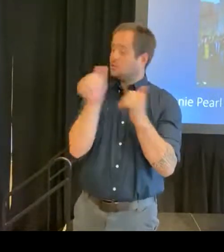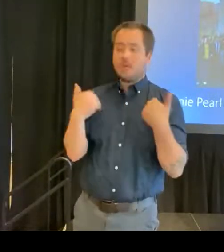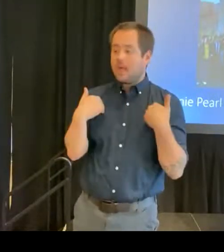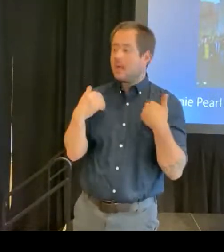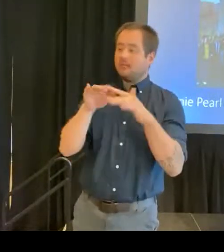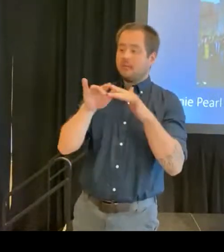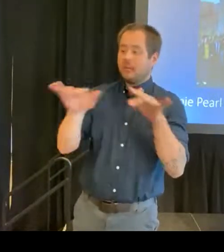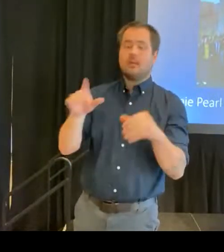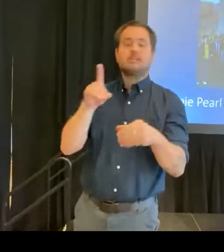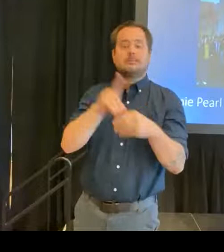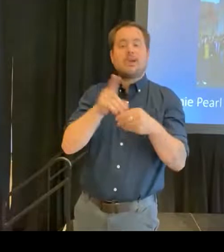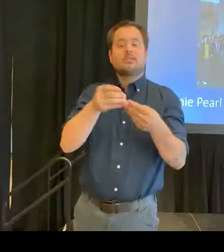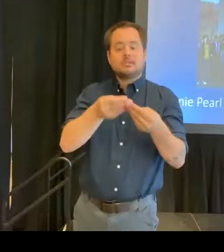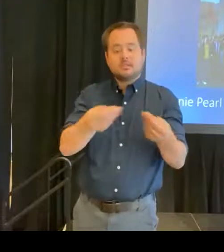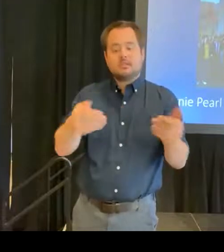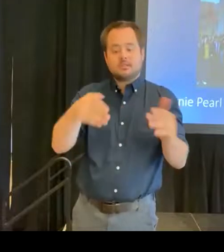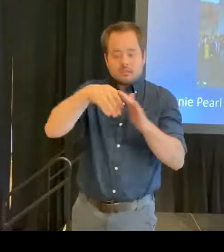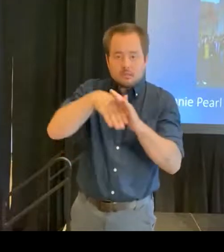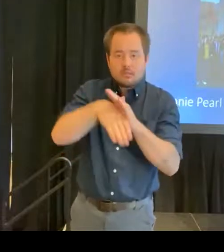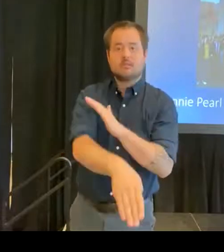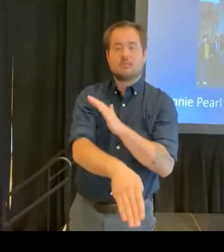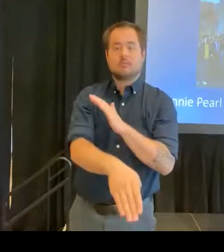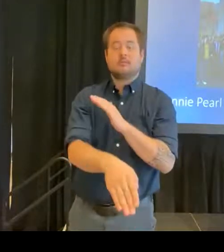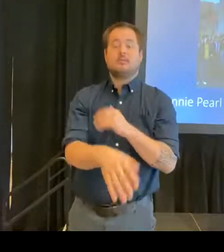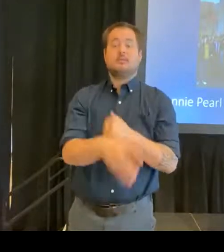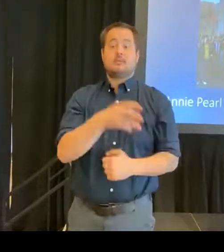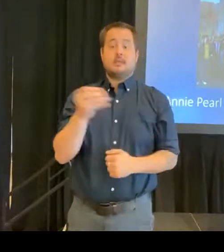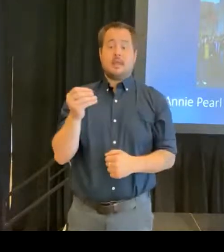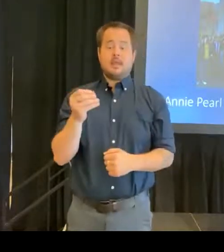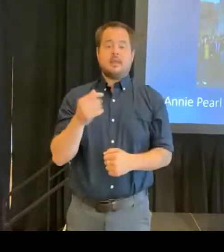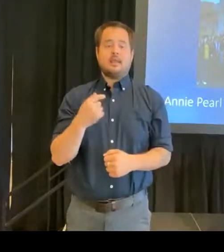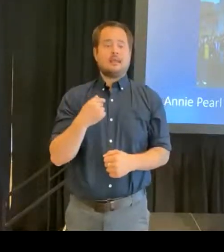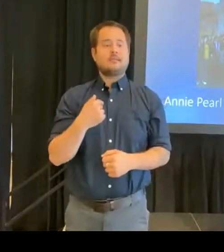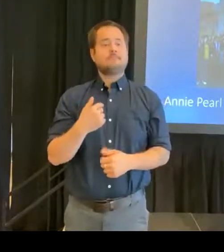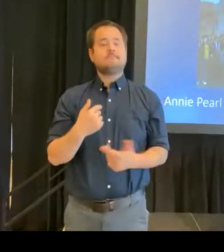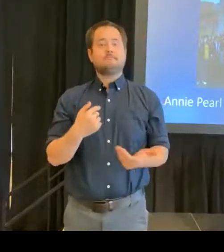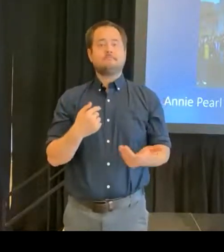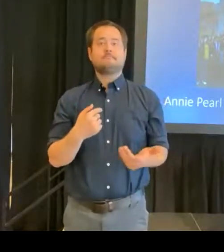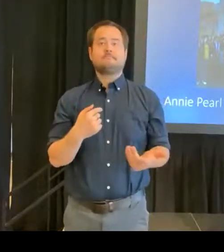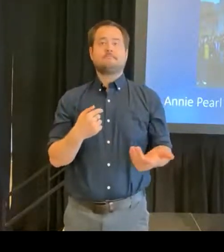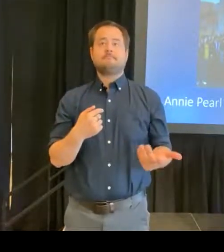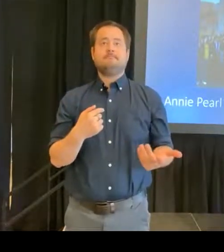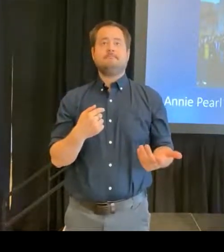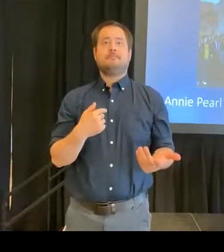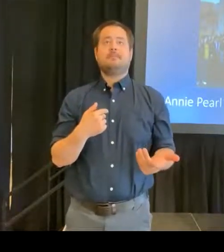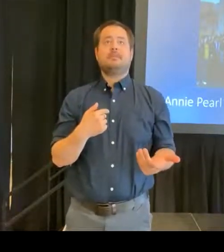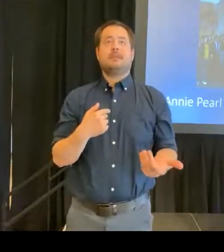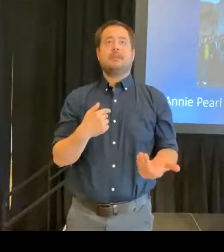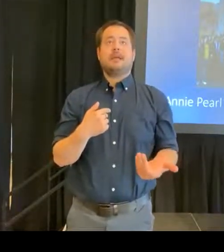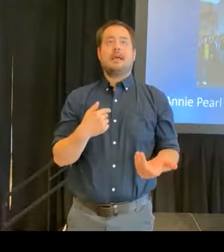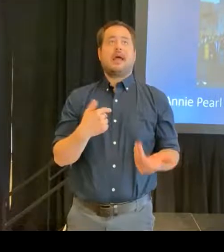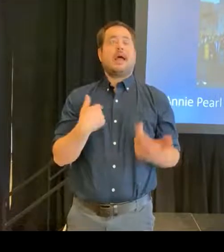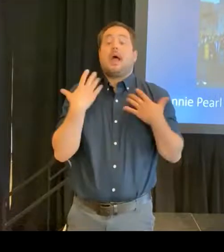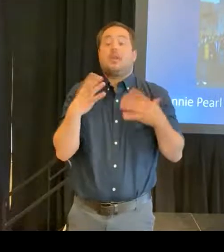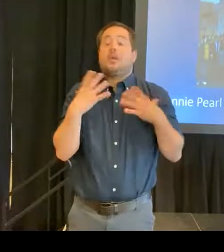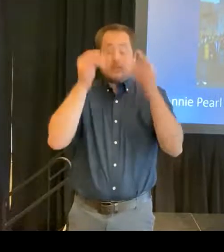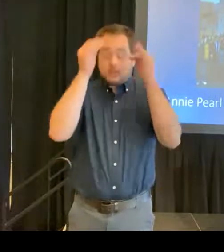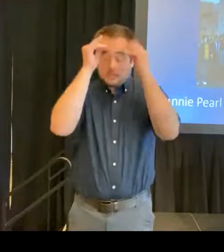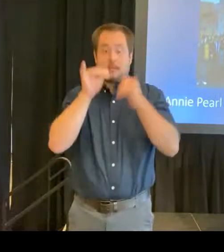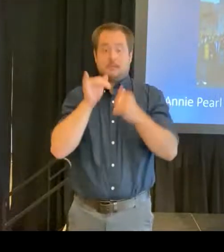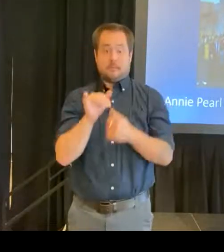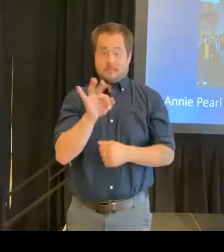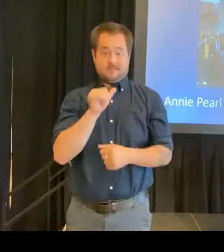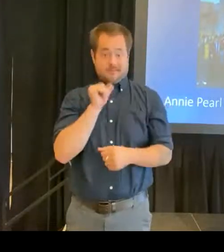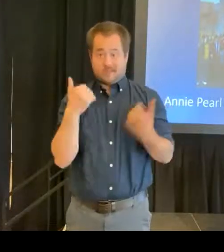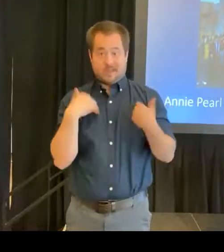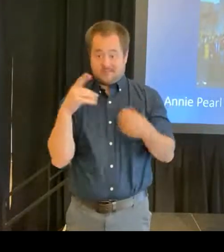it erodes it. And I'm not really in the position to think about what that would look like if we don't have it. But I know